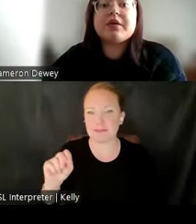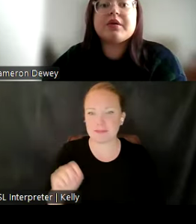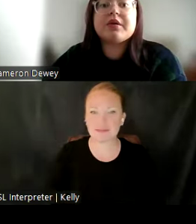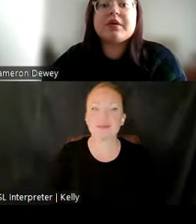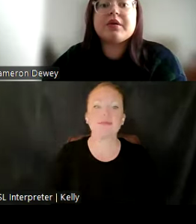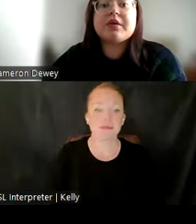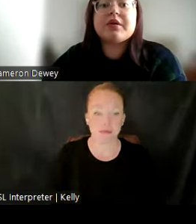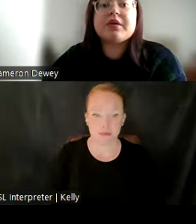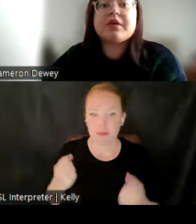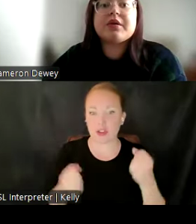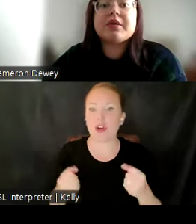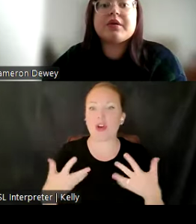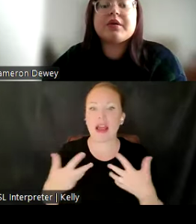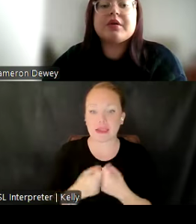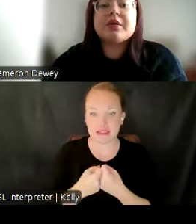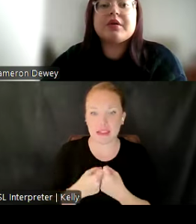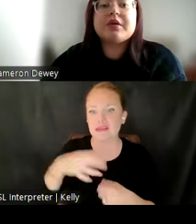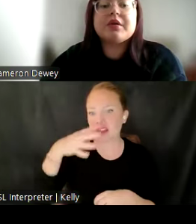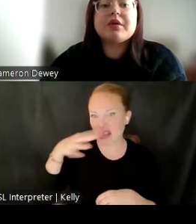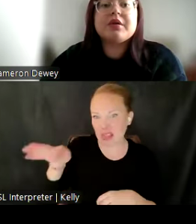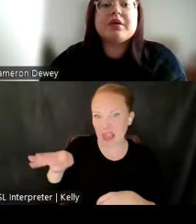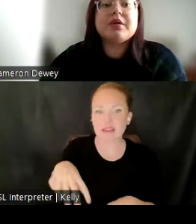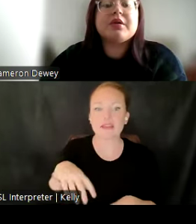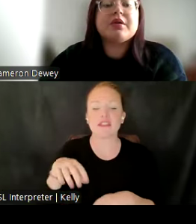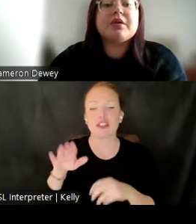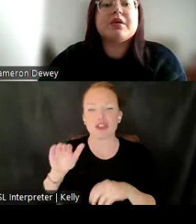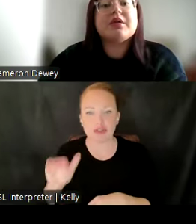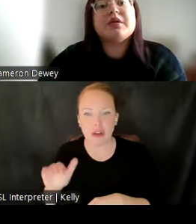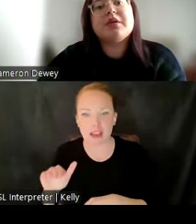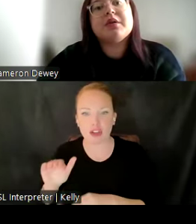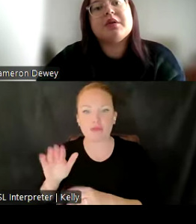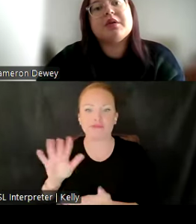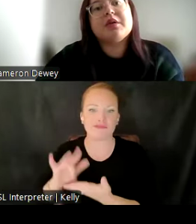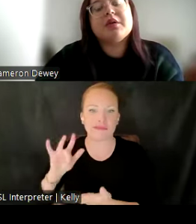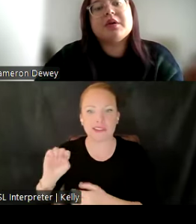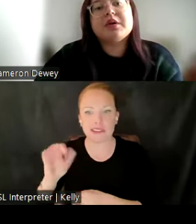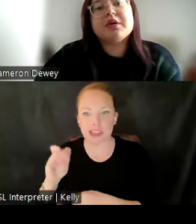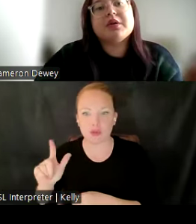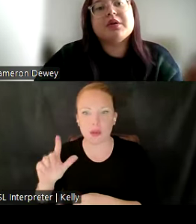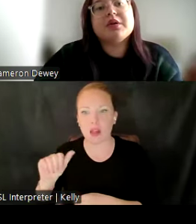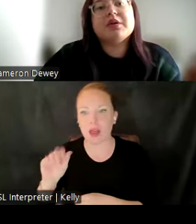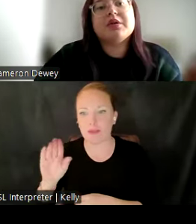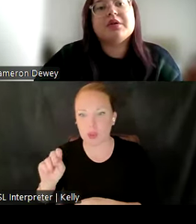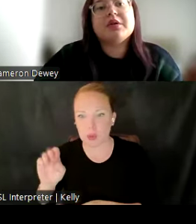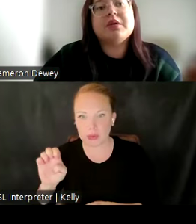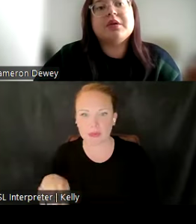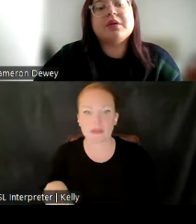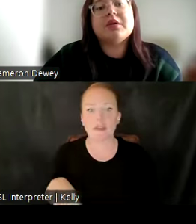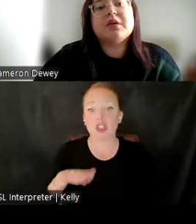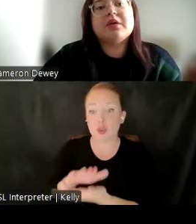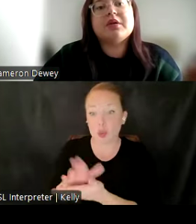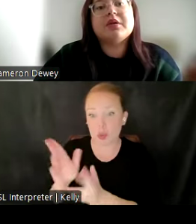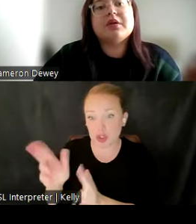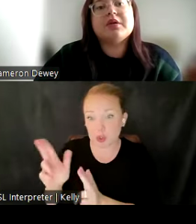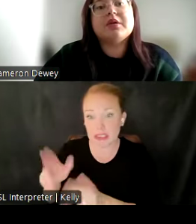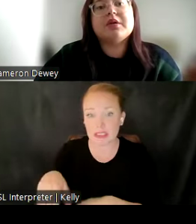Car accident, neglect, child sexual abuse, divorce, school shooting,